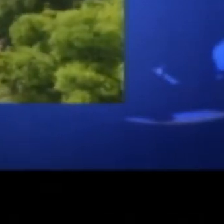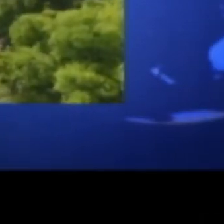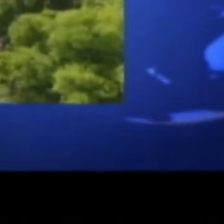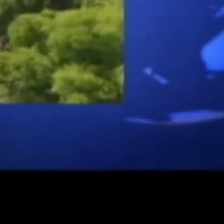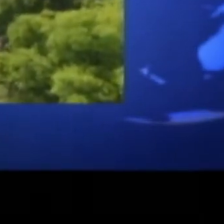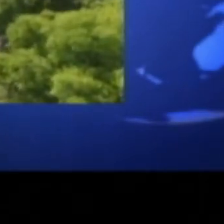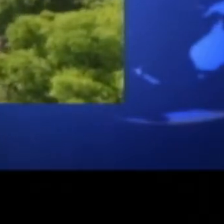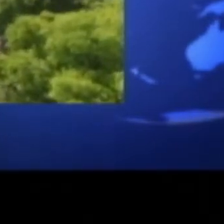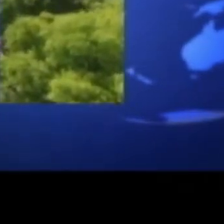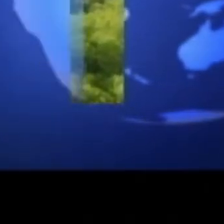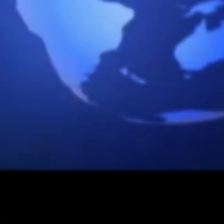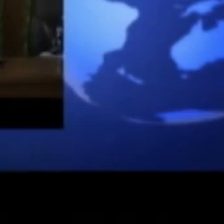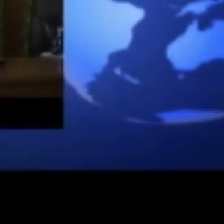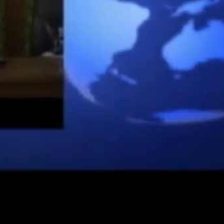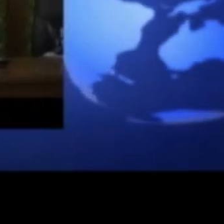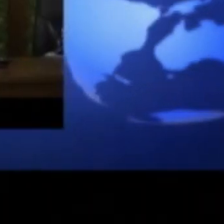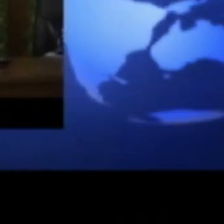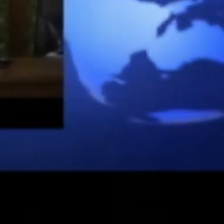response.